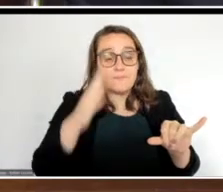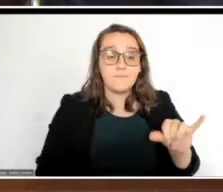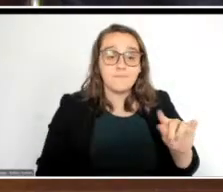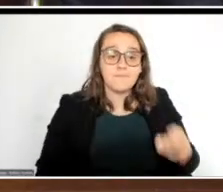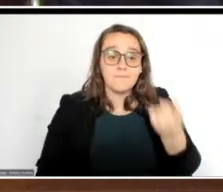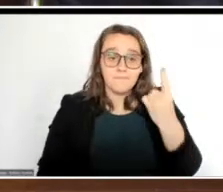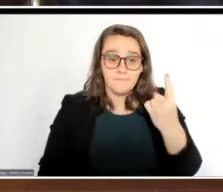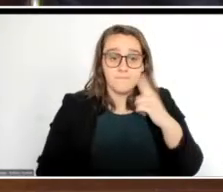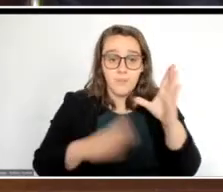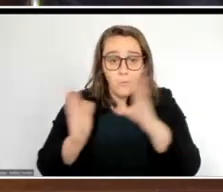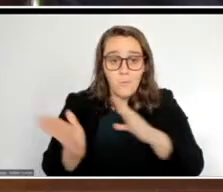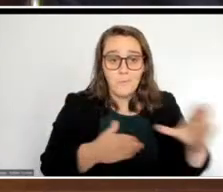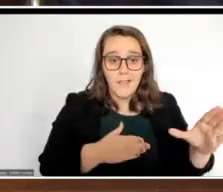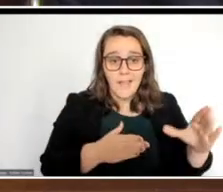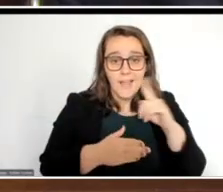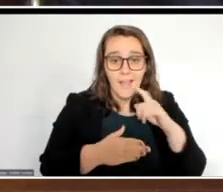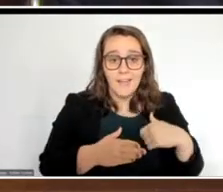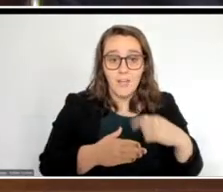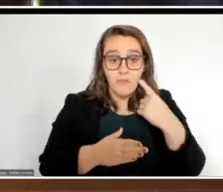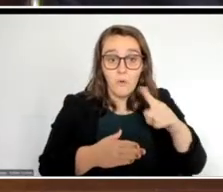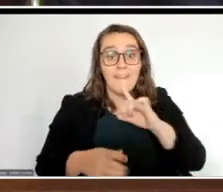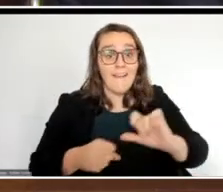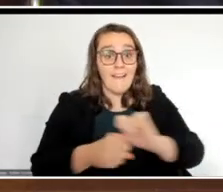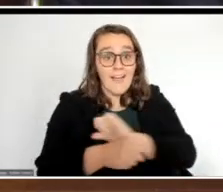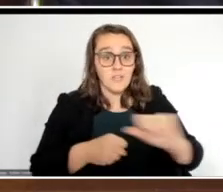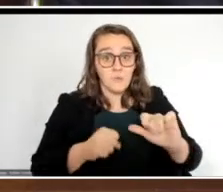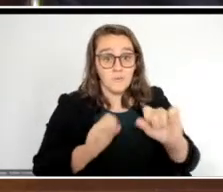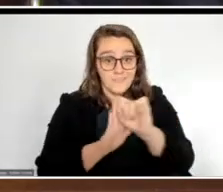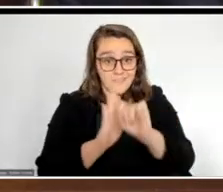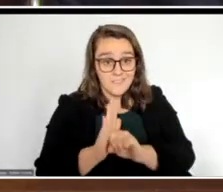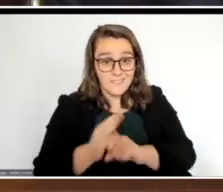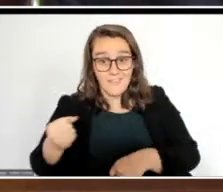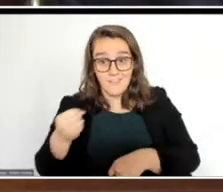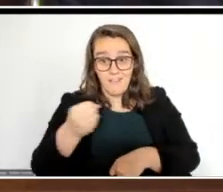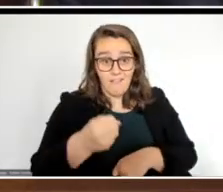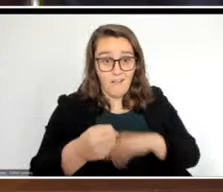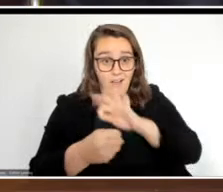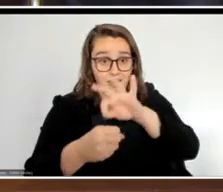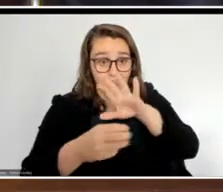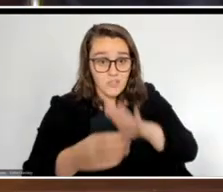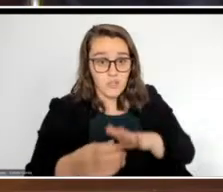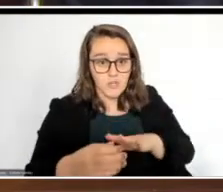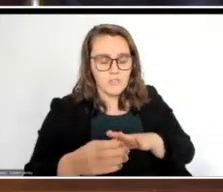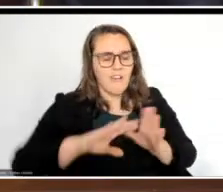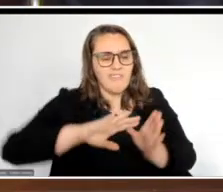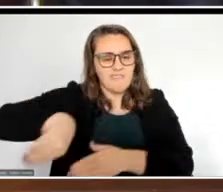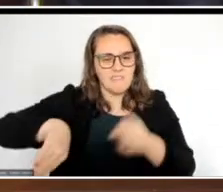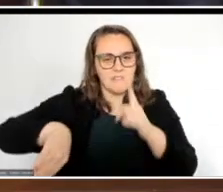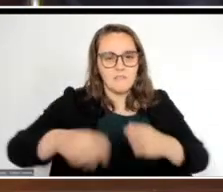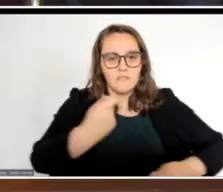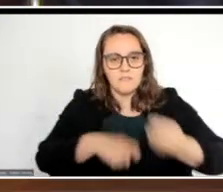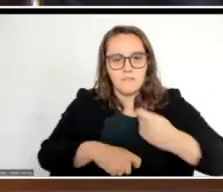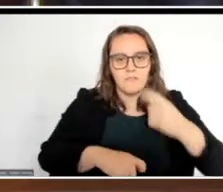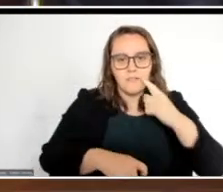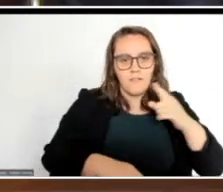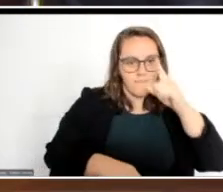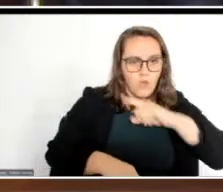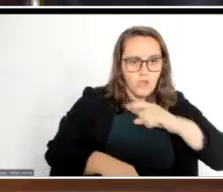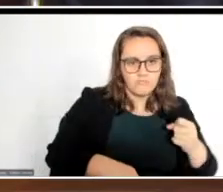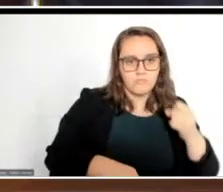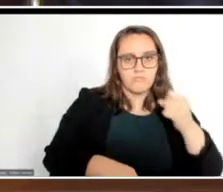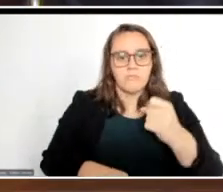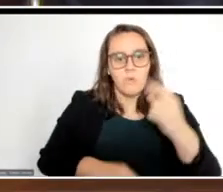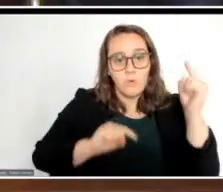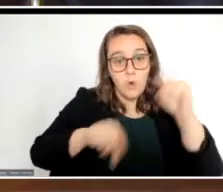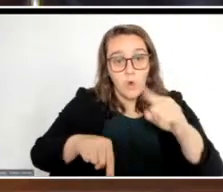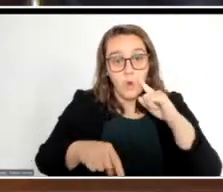Trump electors on January 6. As part of this plan, the false electoral slates were sent to the National Archives and to the